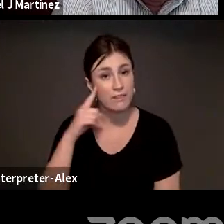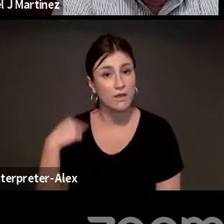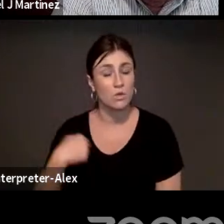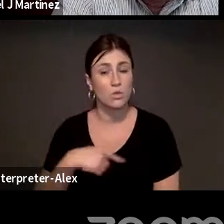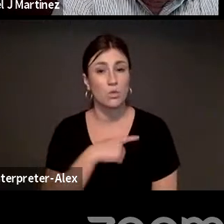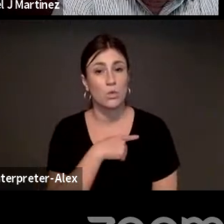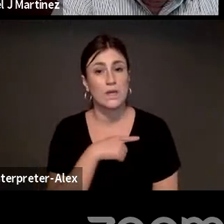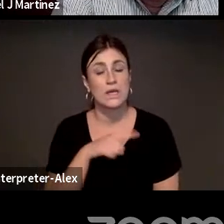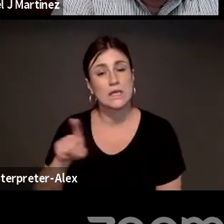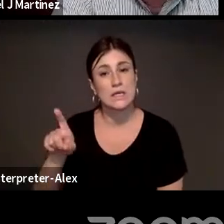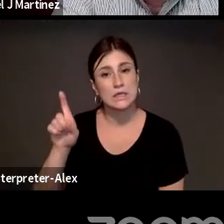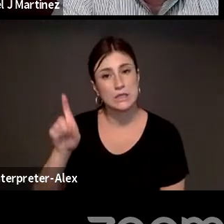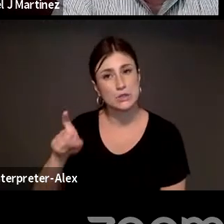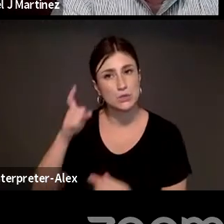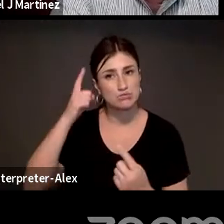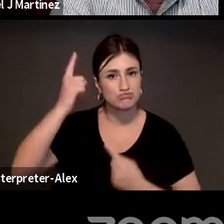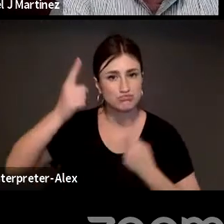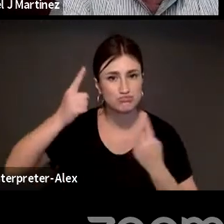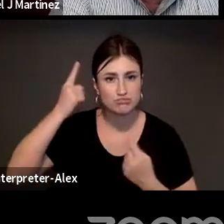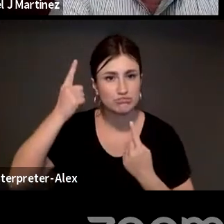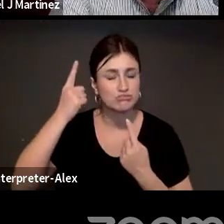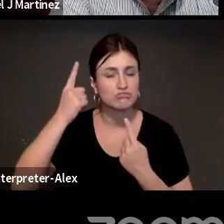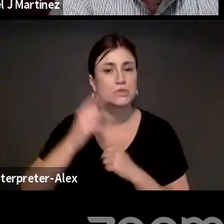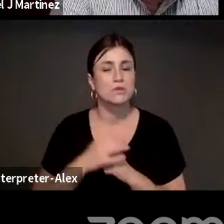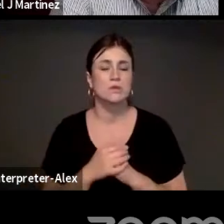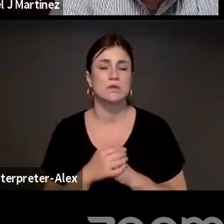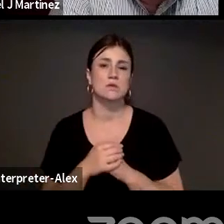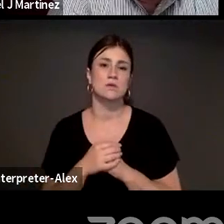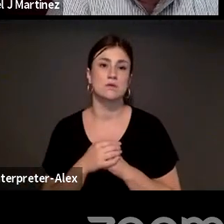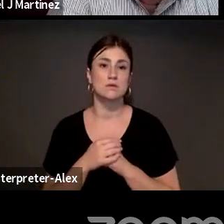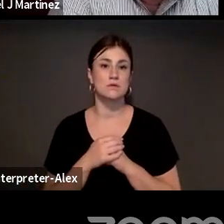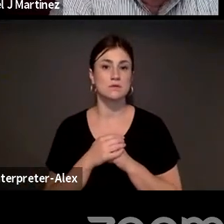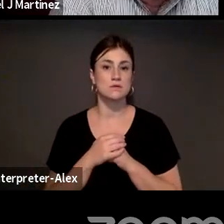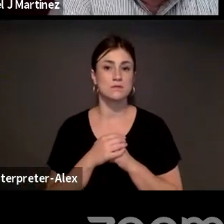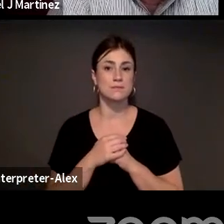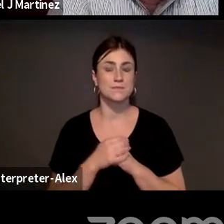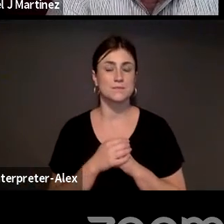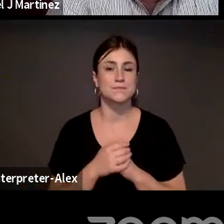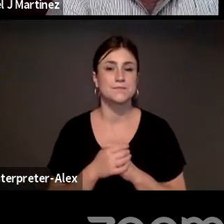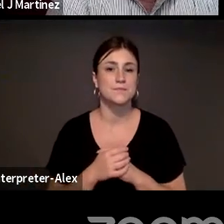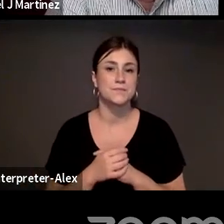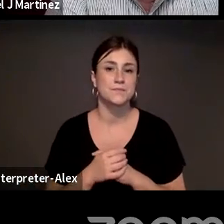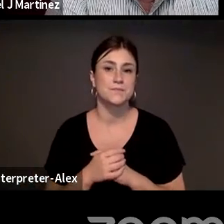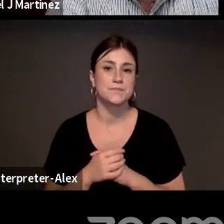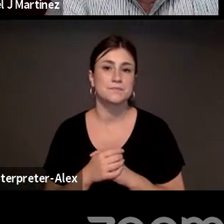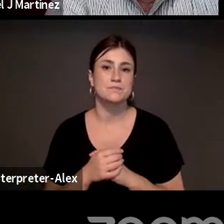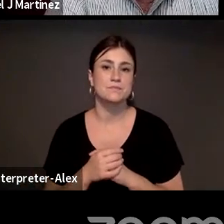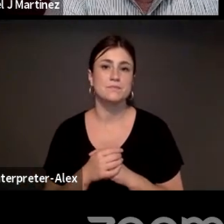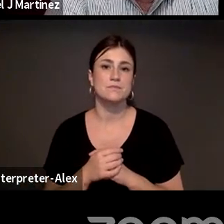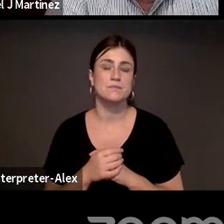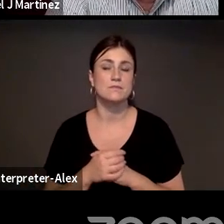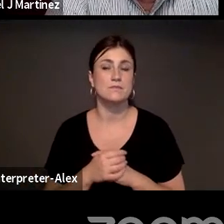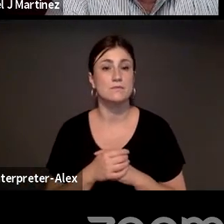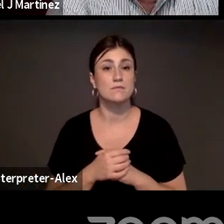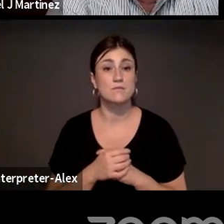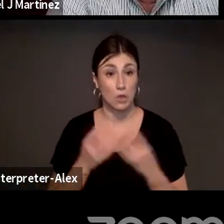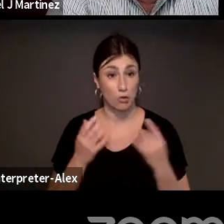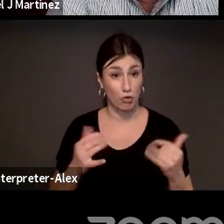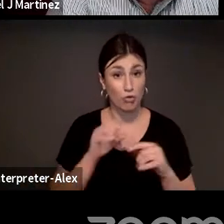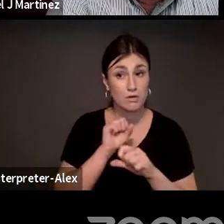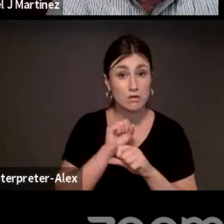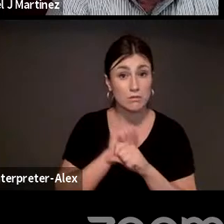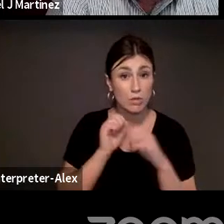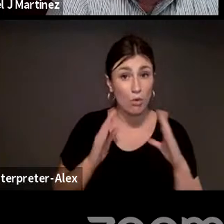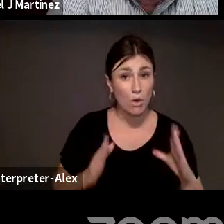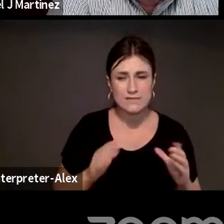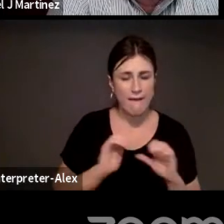look for the future of how we're going to not just look at how our current employees are compensated correctly for what